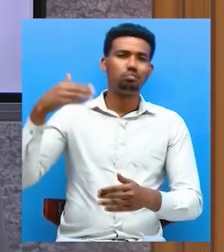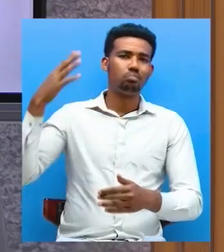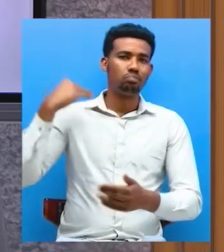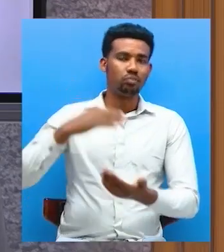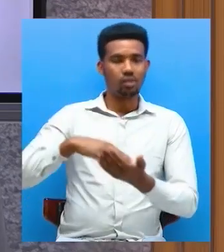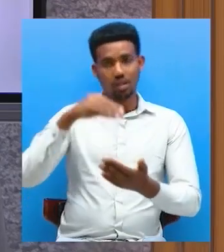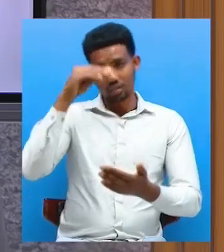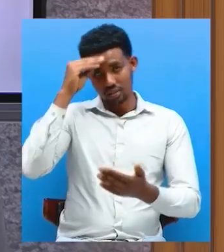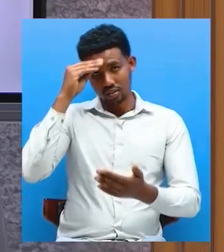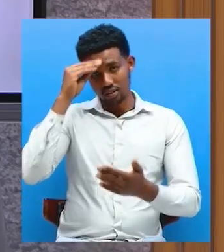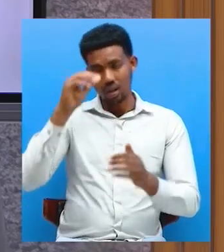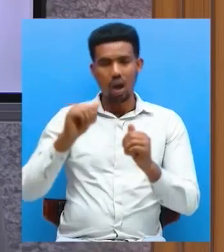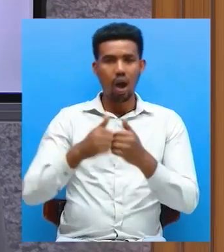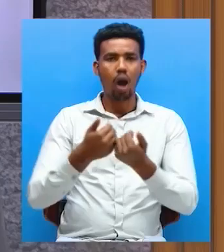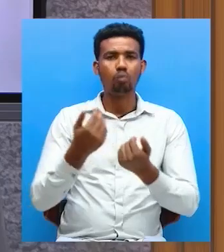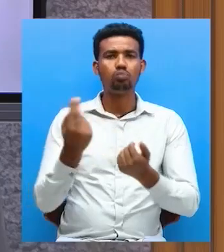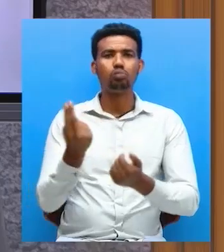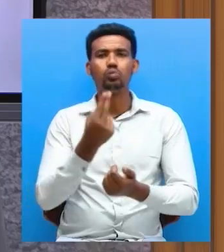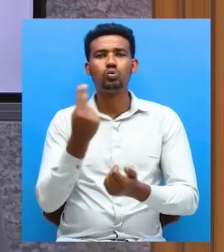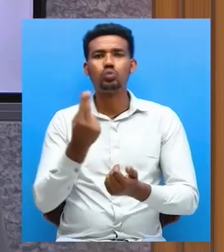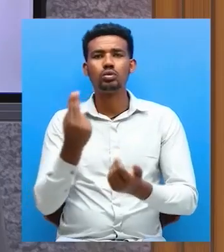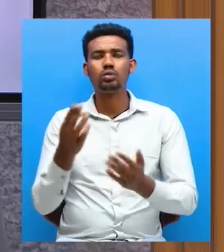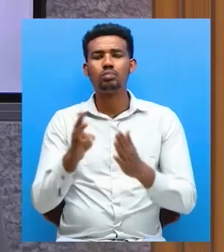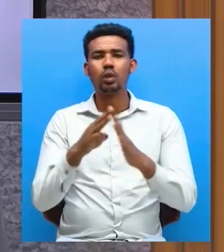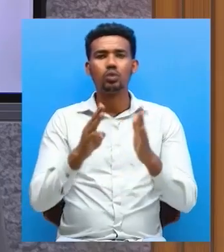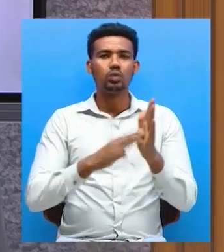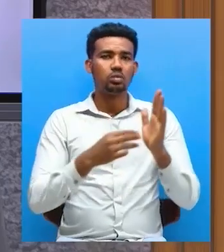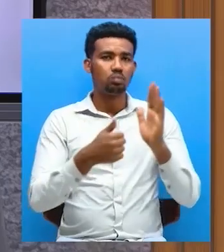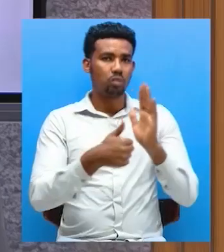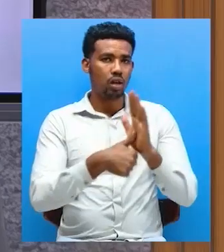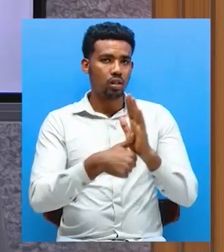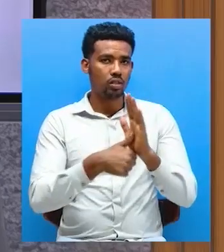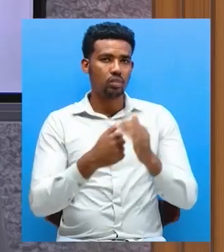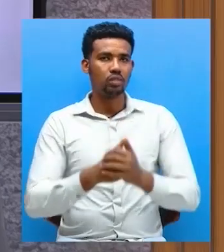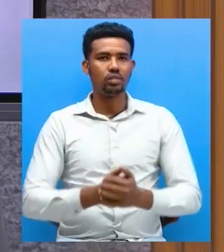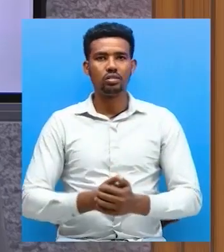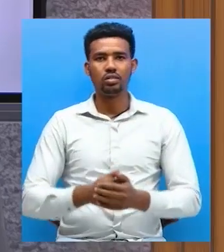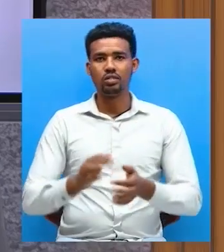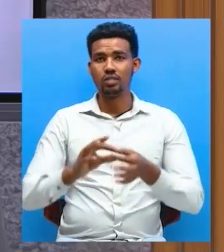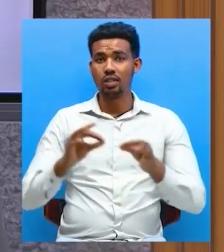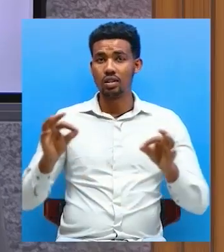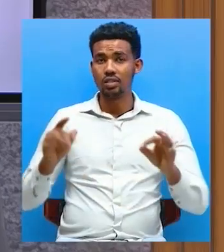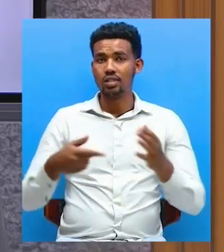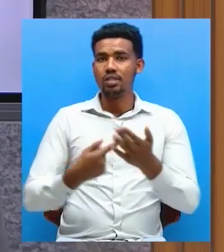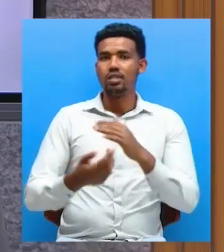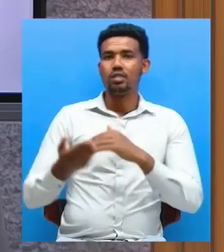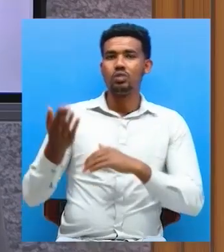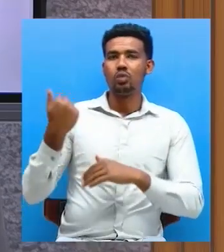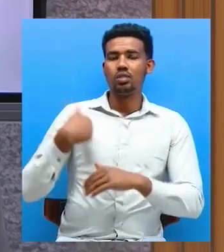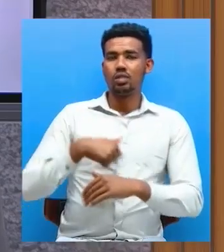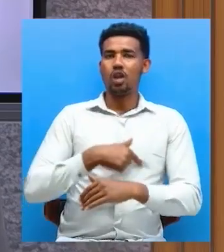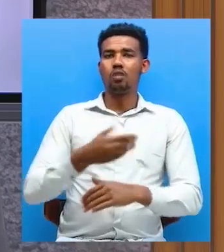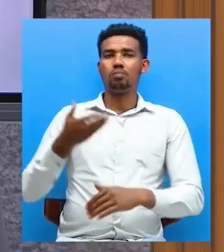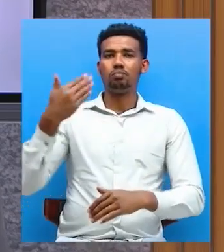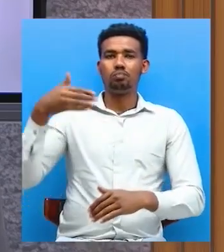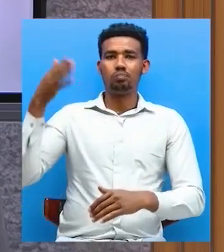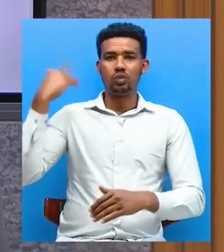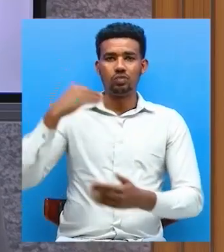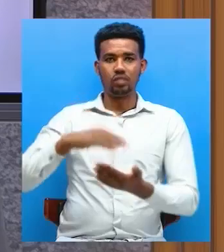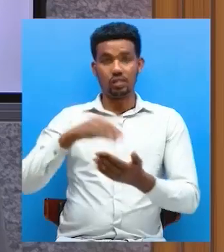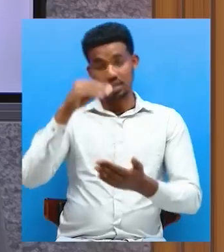lesson. How to use punctuation markers for even sentences. This was our previous